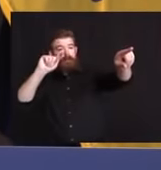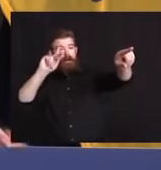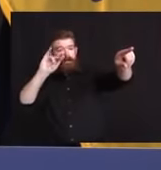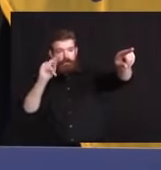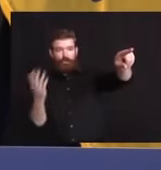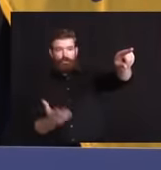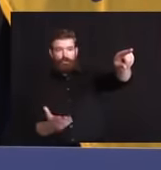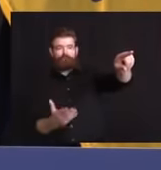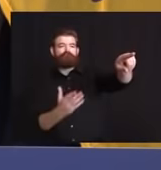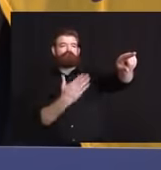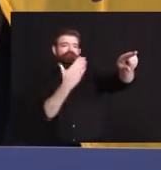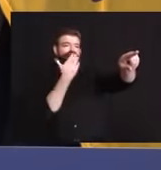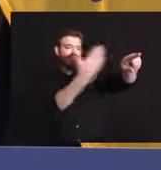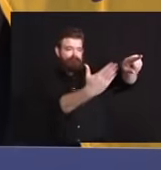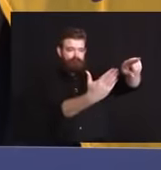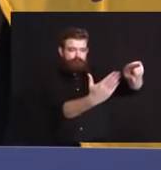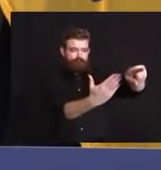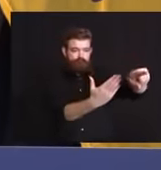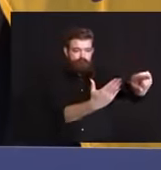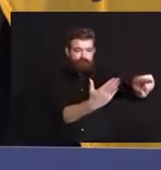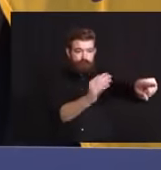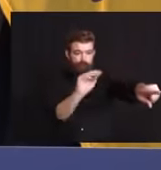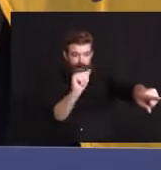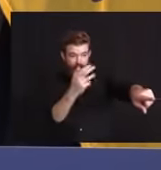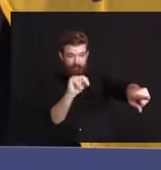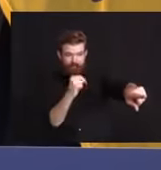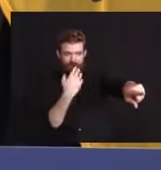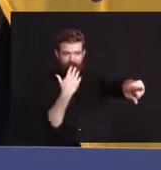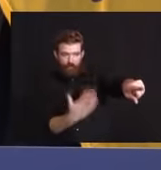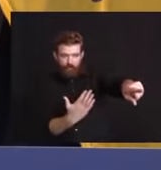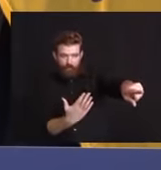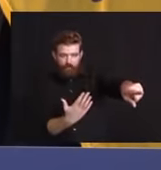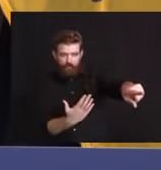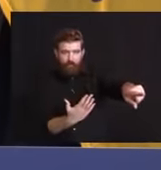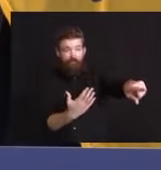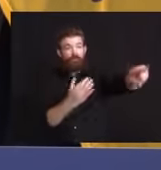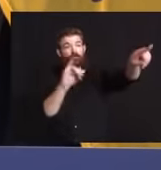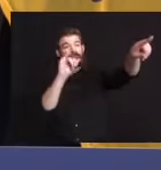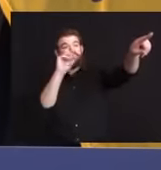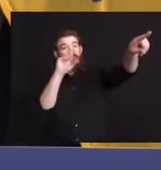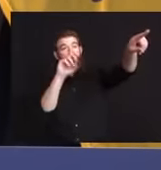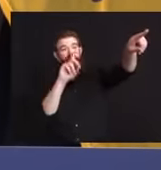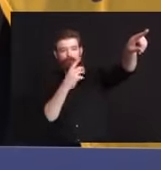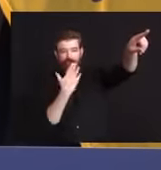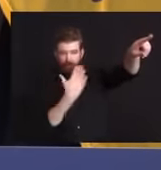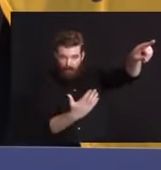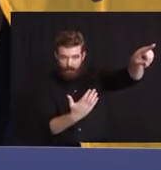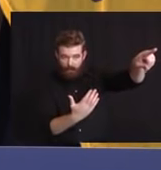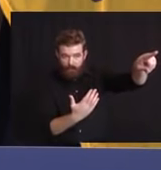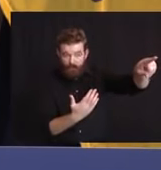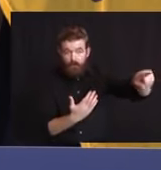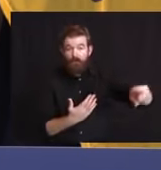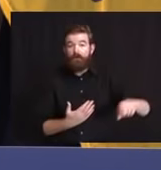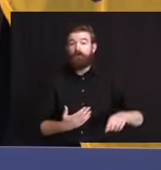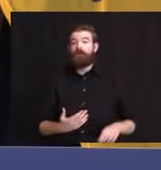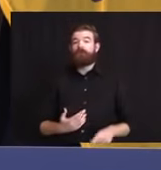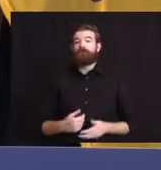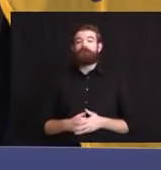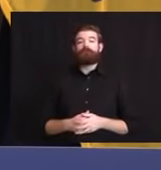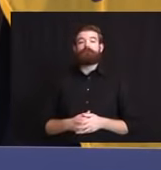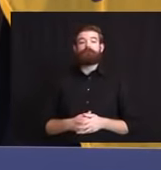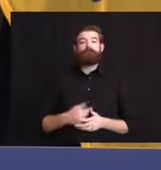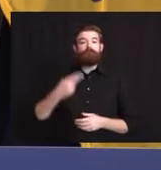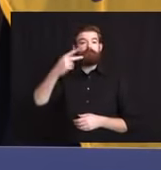Mahan, we wish Pat Callahan the very best in absentia. I guess the plea I would close with is the one